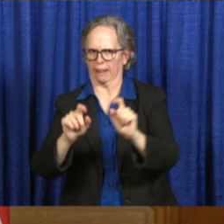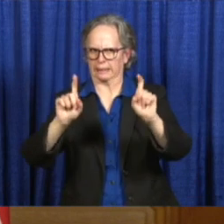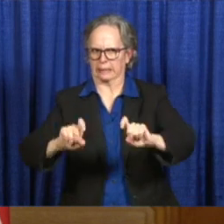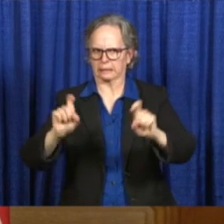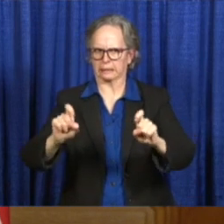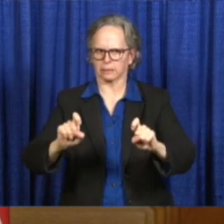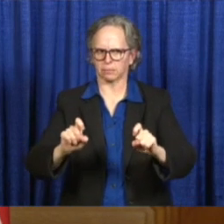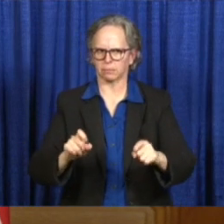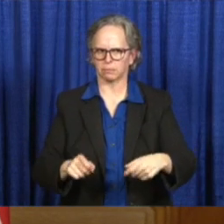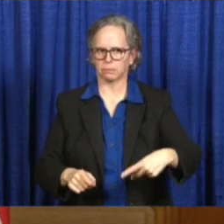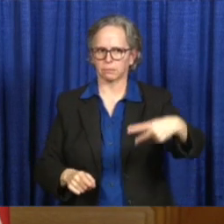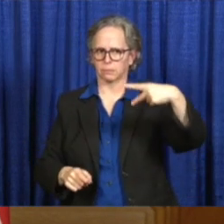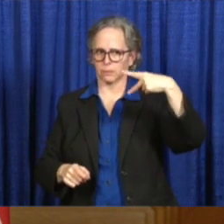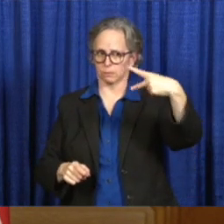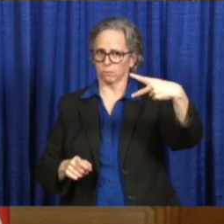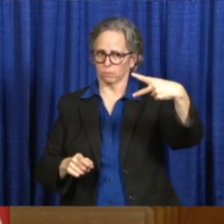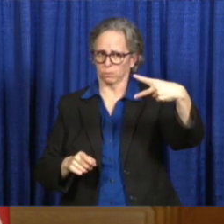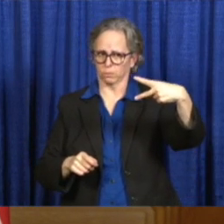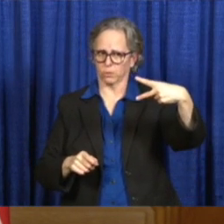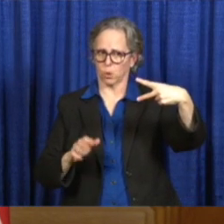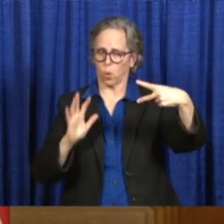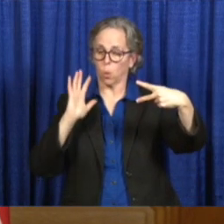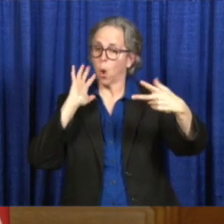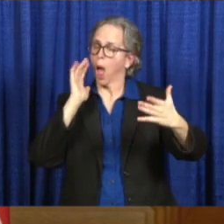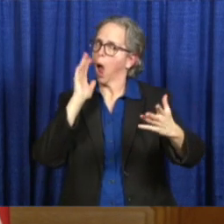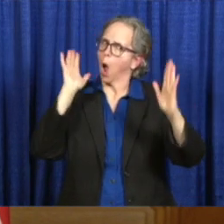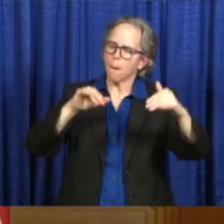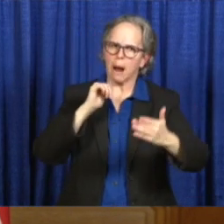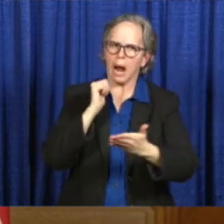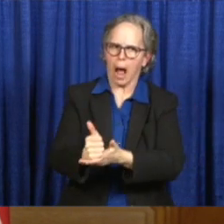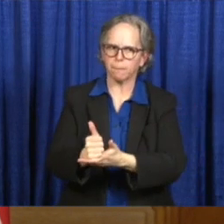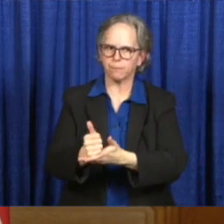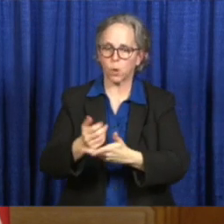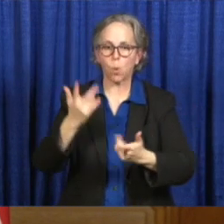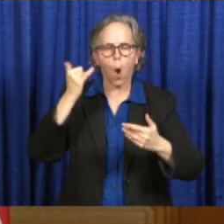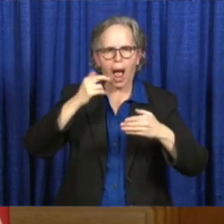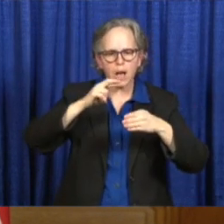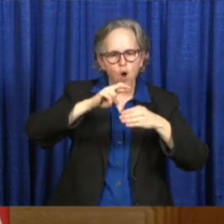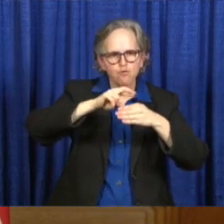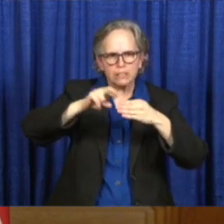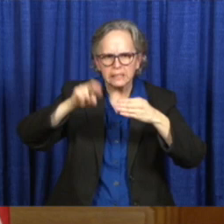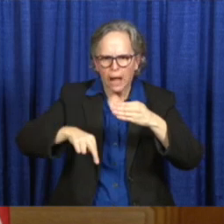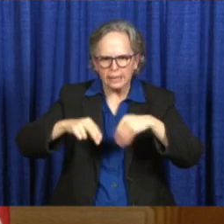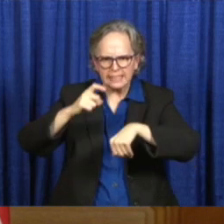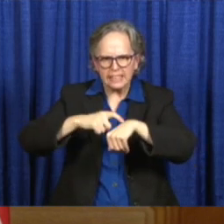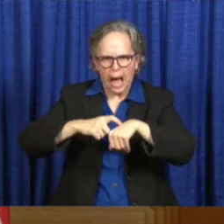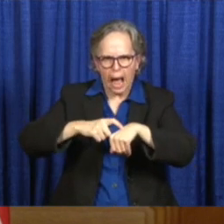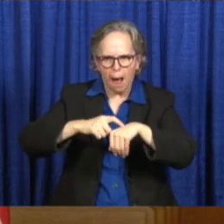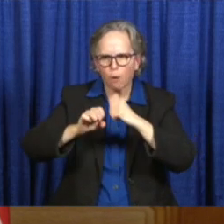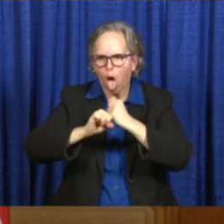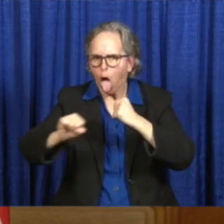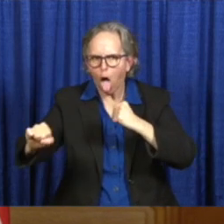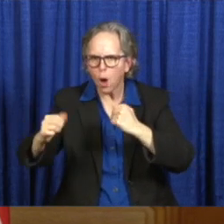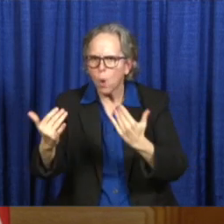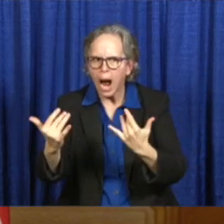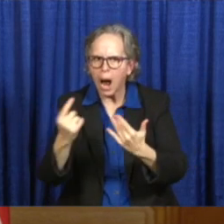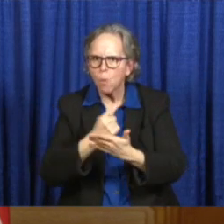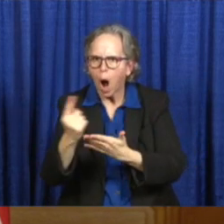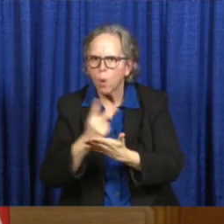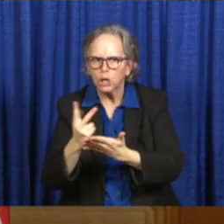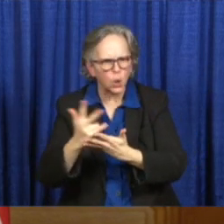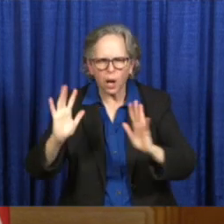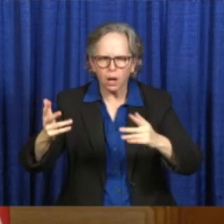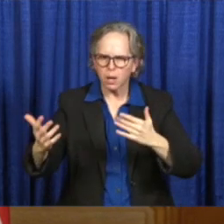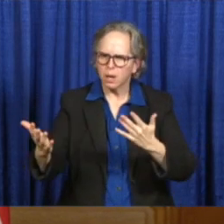testing turnaround time to reduce anxiety of people who are sick. They need to get the results as quickly